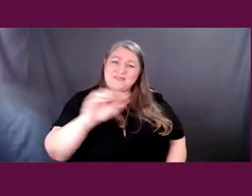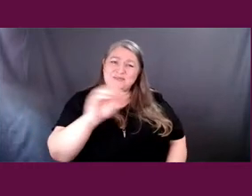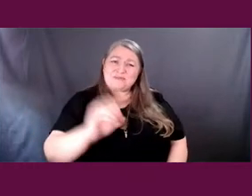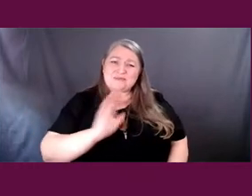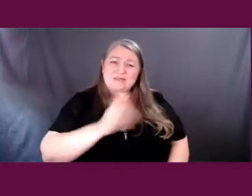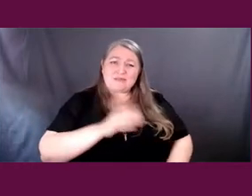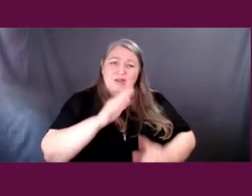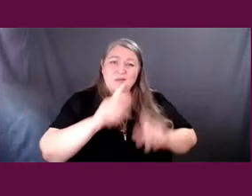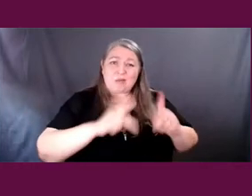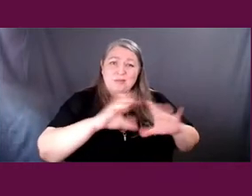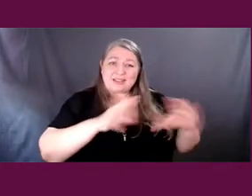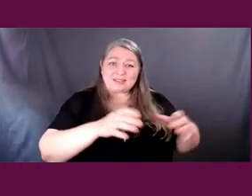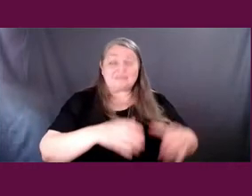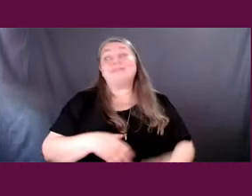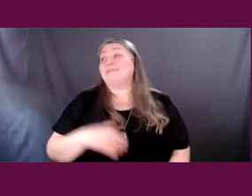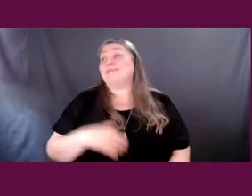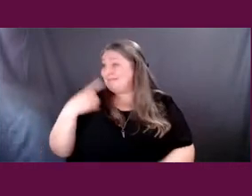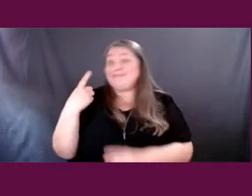got that right.